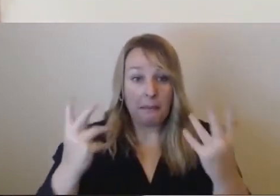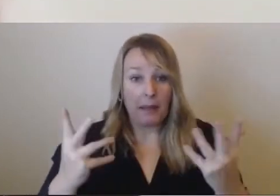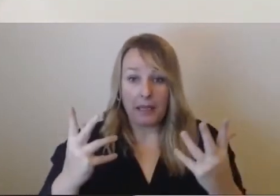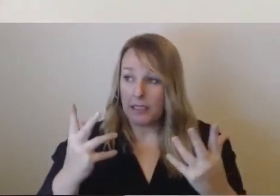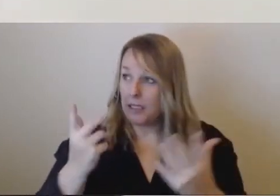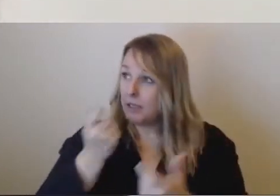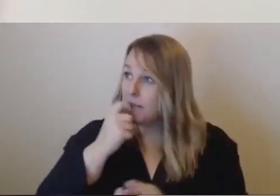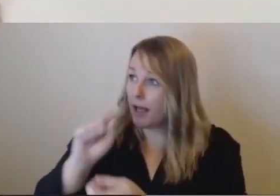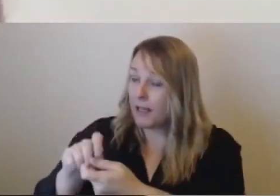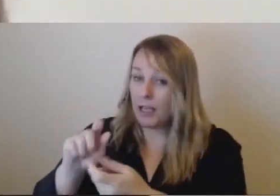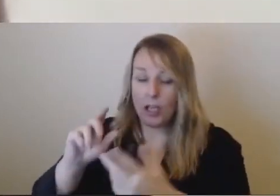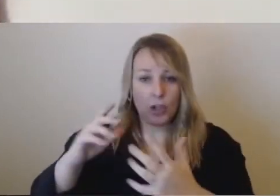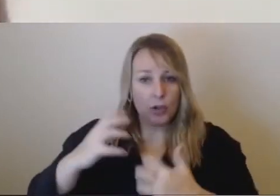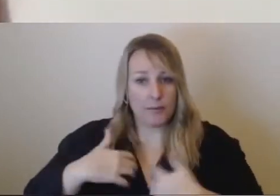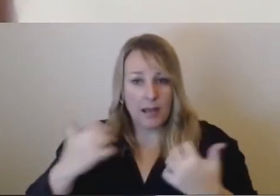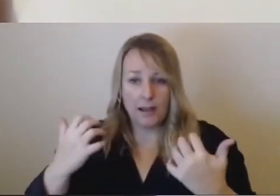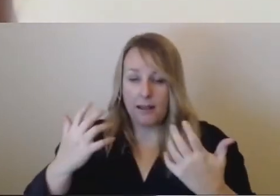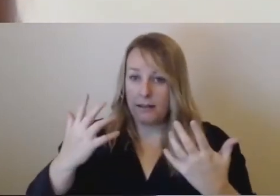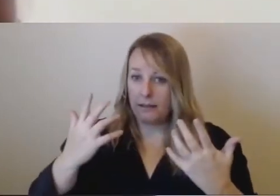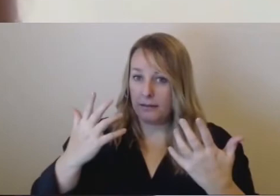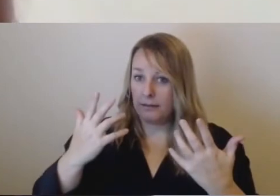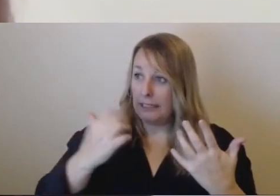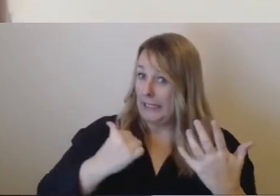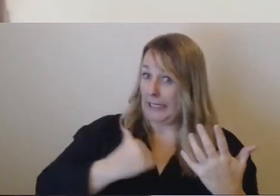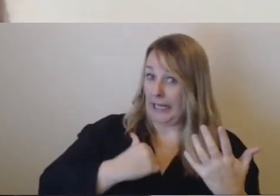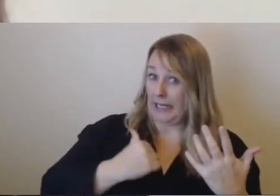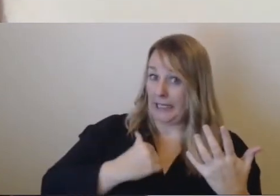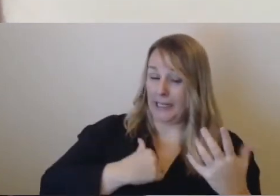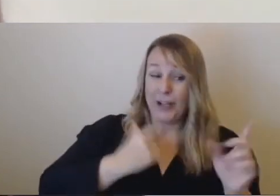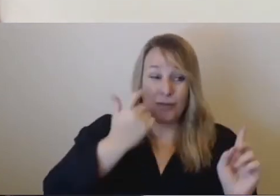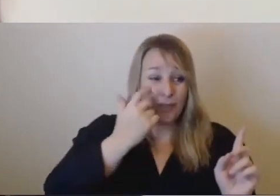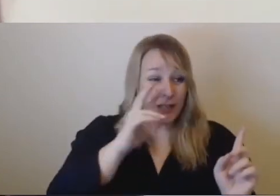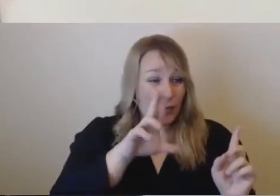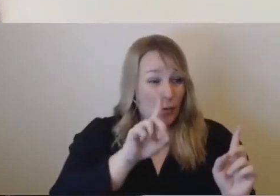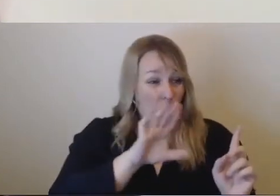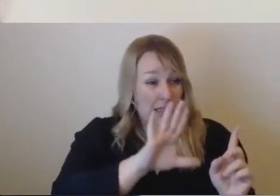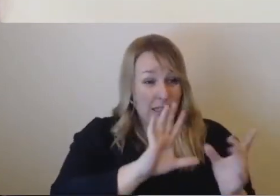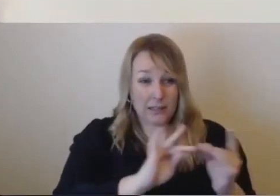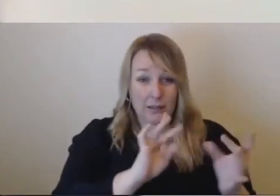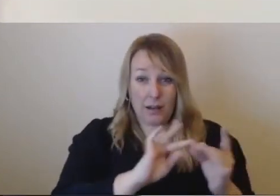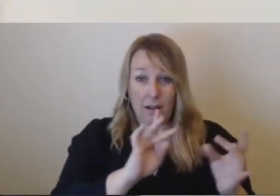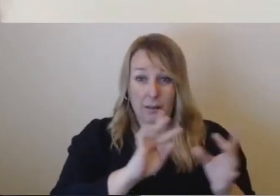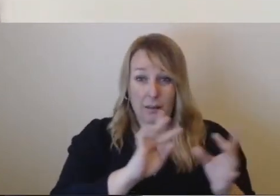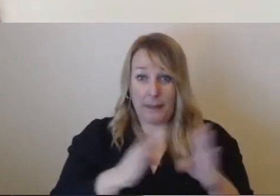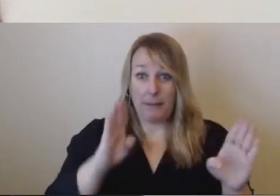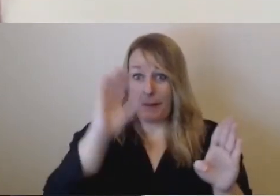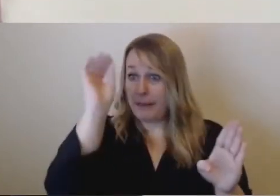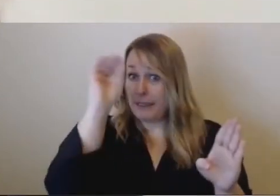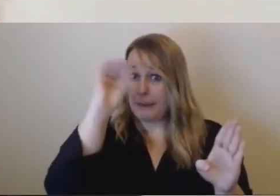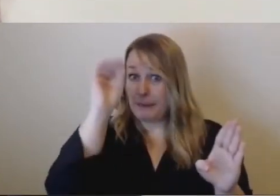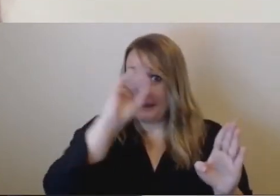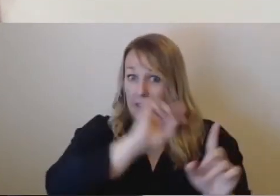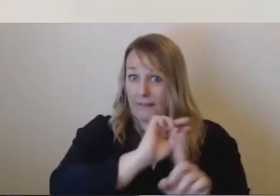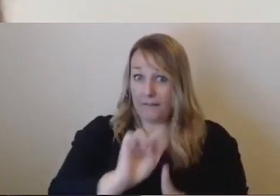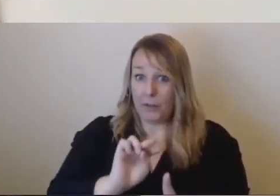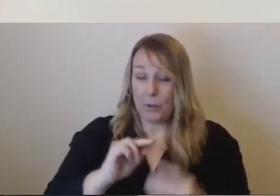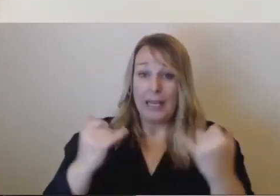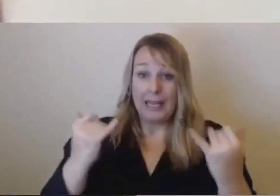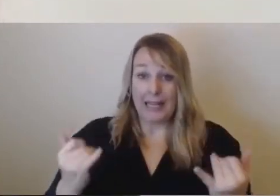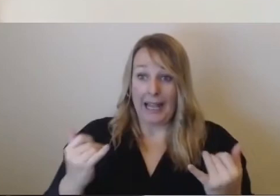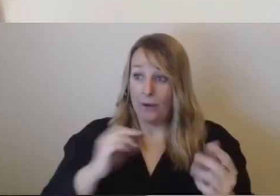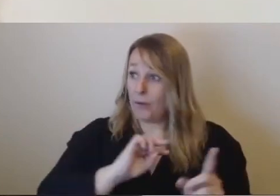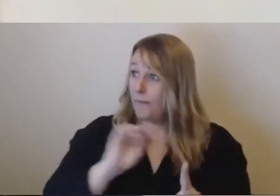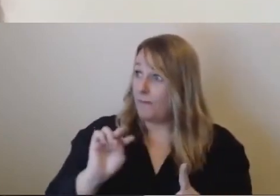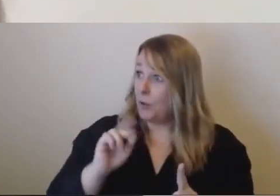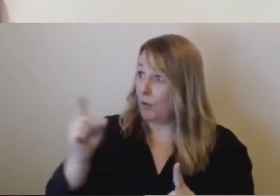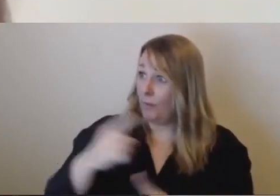there's been backlash, you know, you look at the public opinion polling that Roland brought up. There's a lot of negative views of China right now, not just